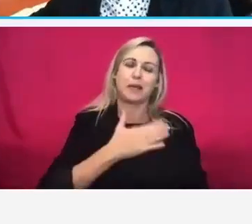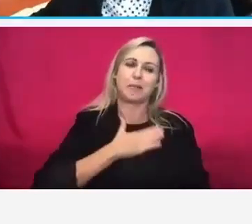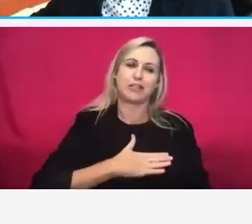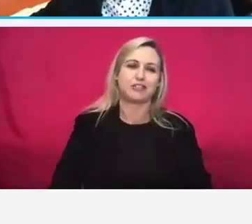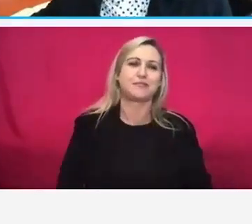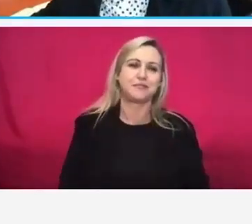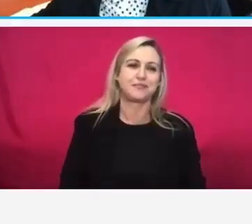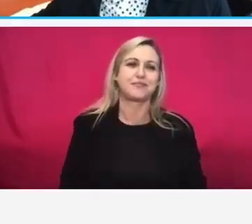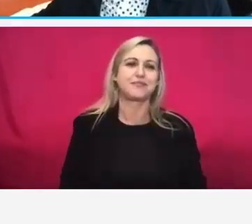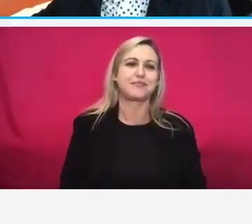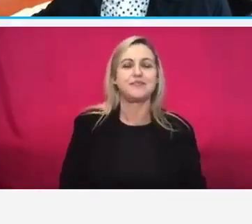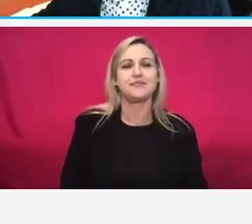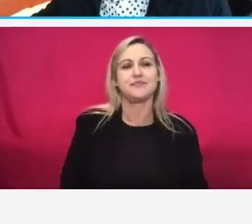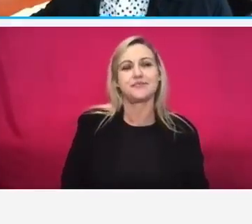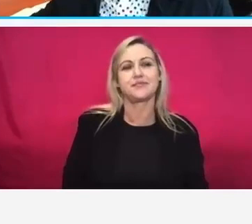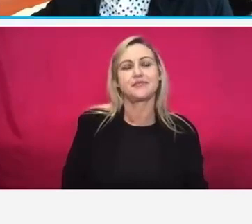happens.